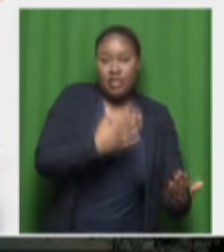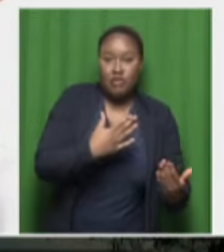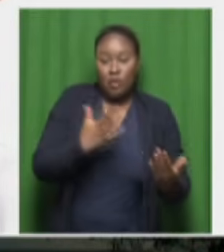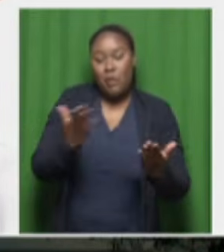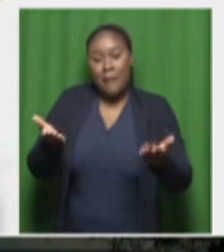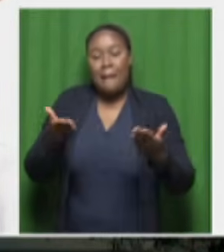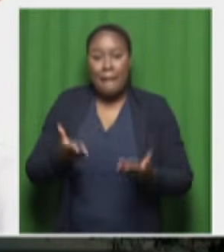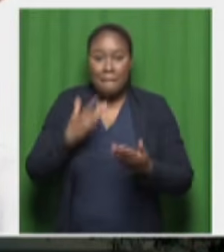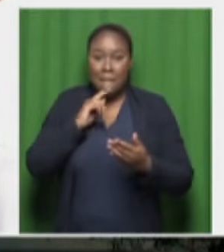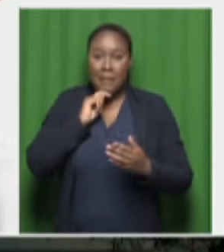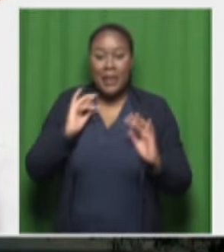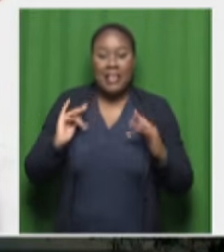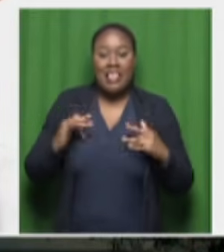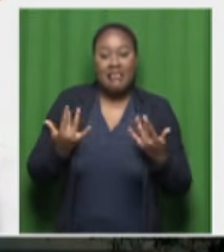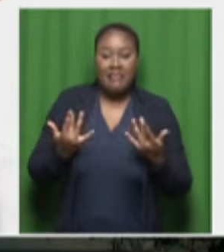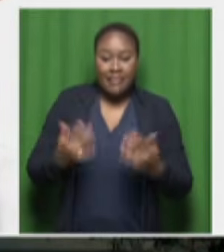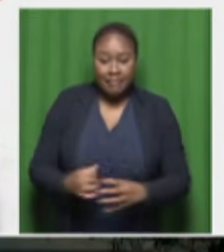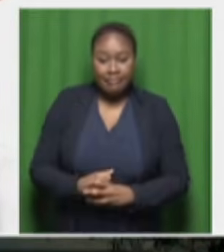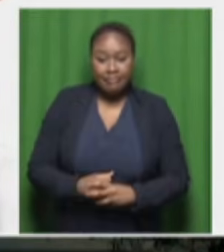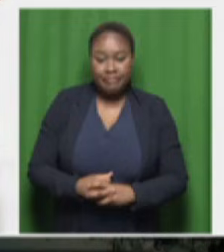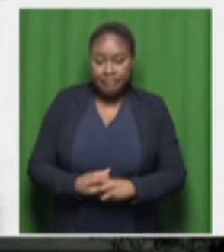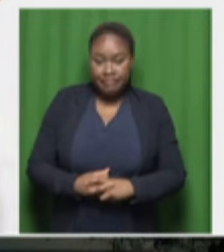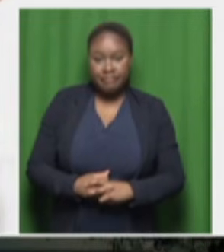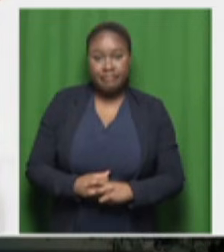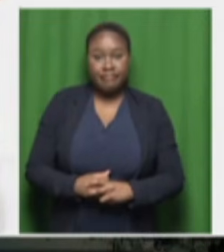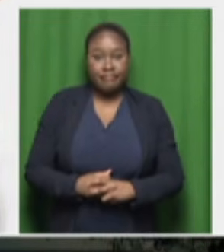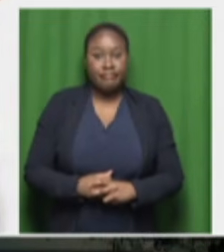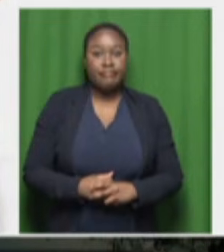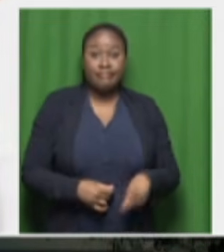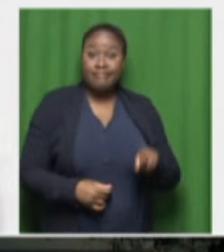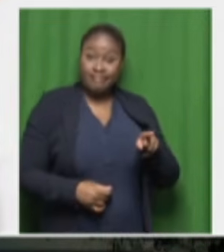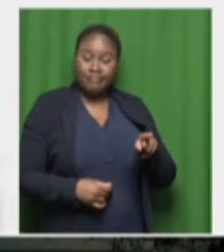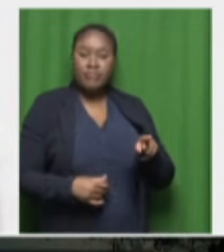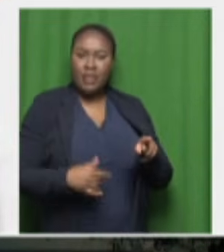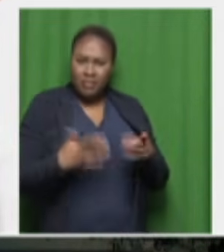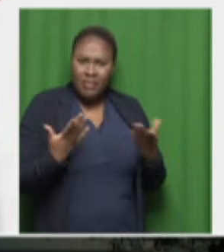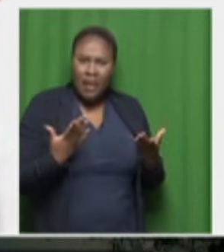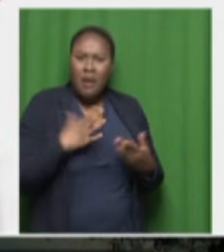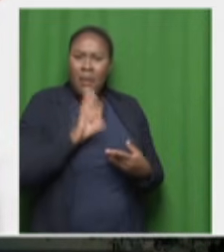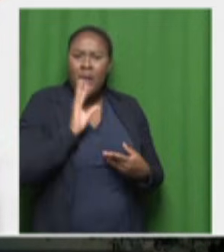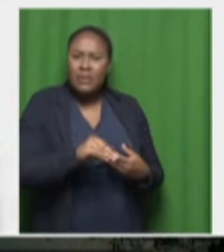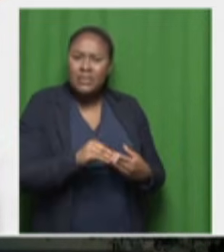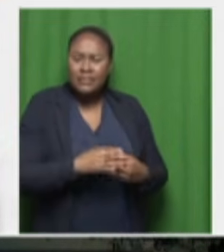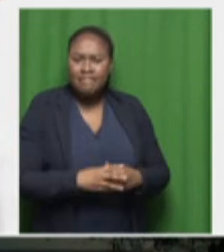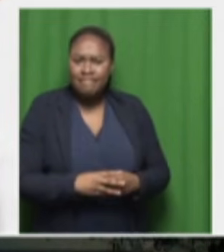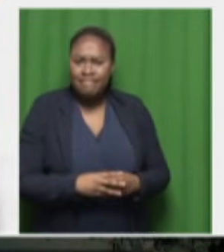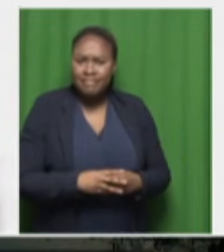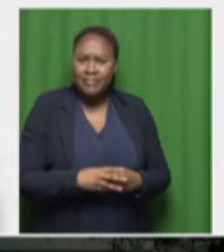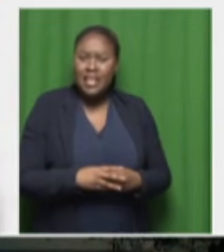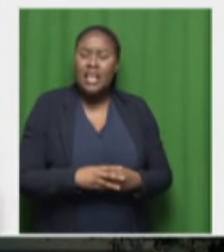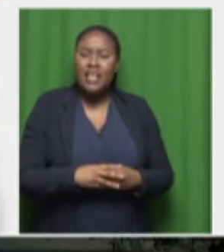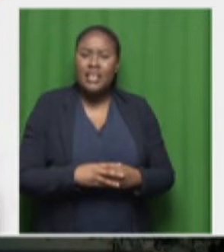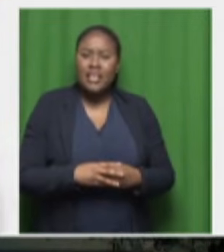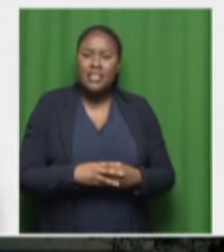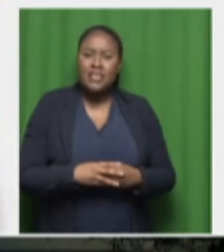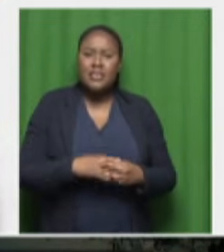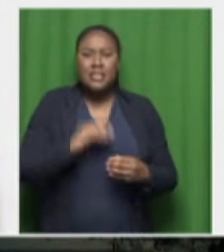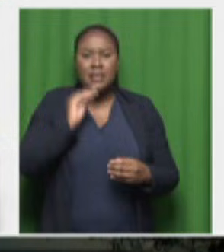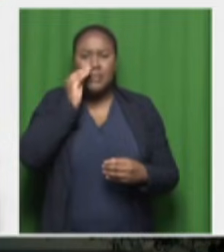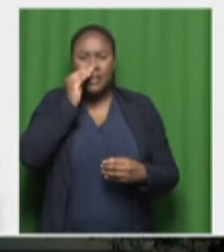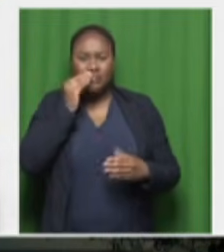Live. Mr. Allen, let me start with you. You know, when we talk about gangsterism